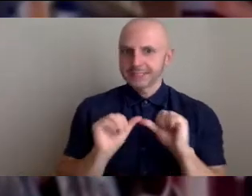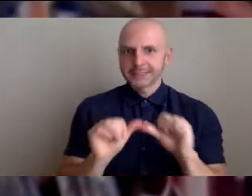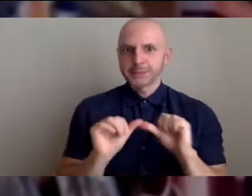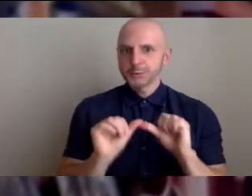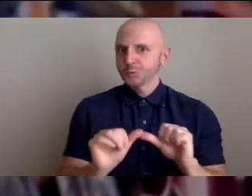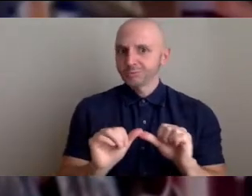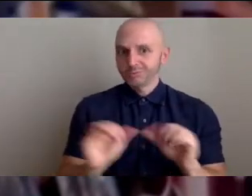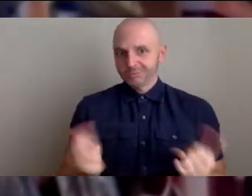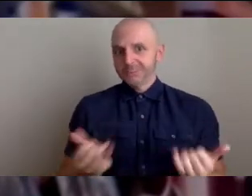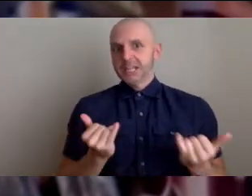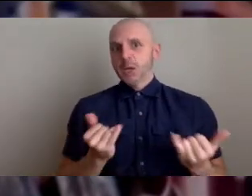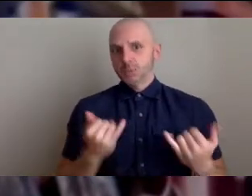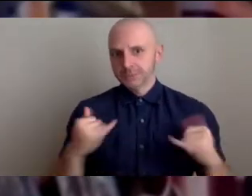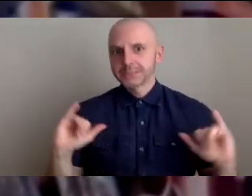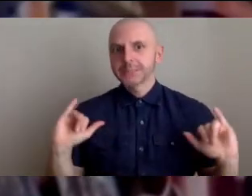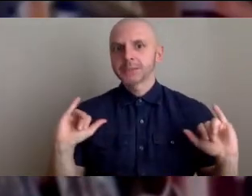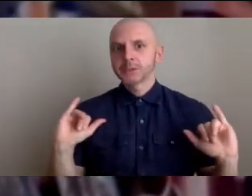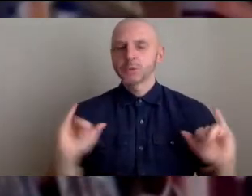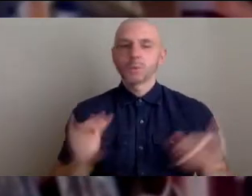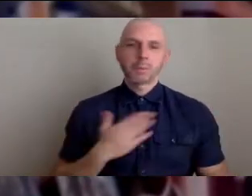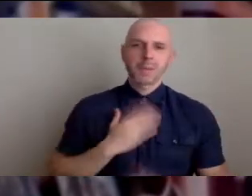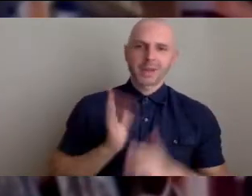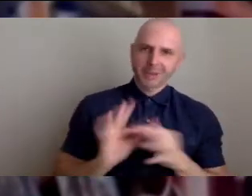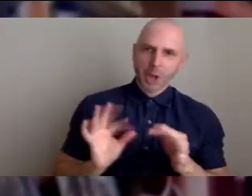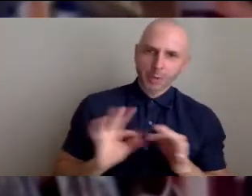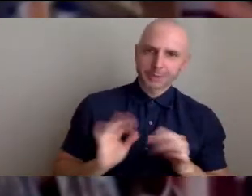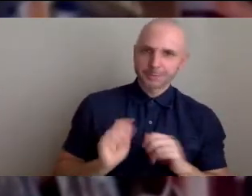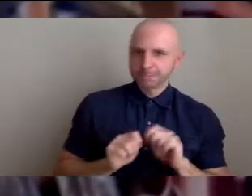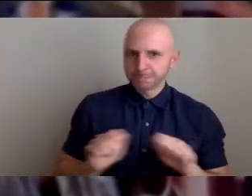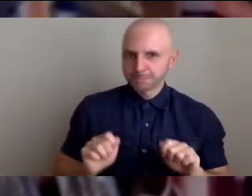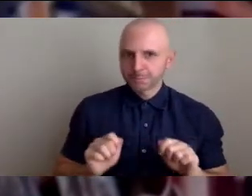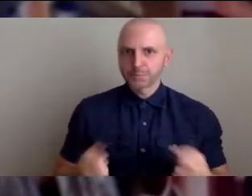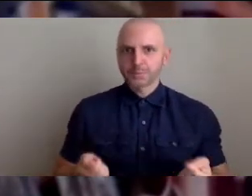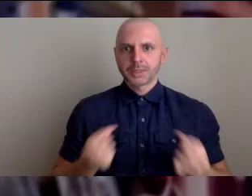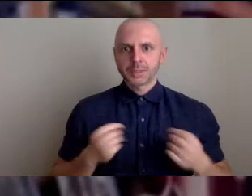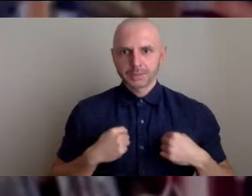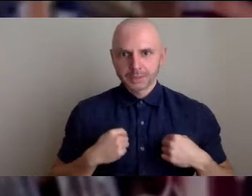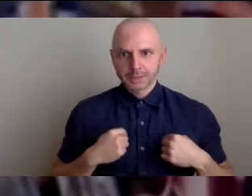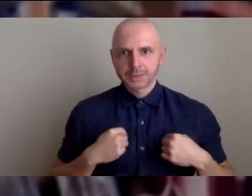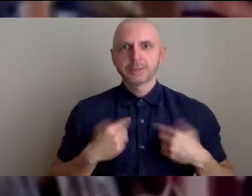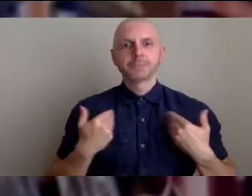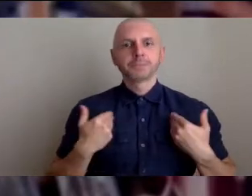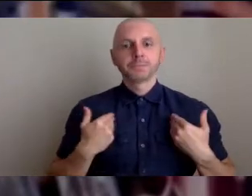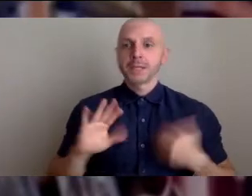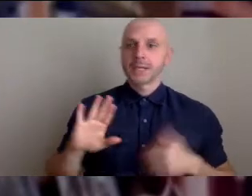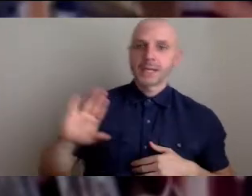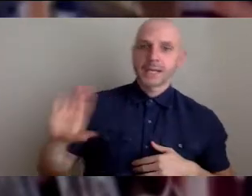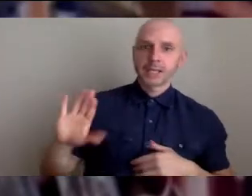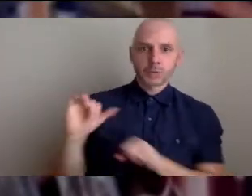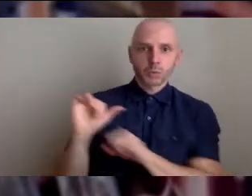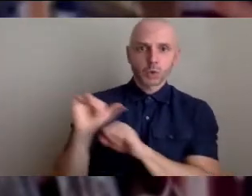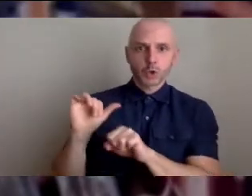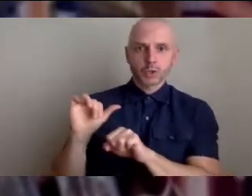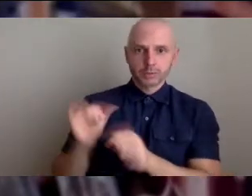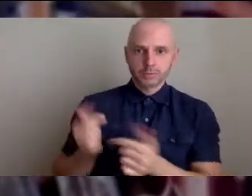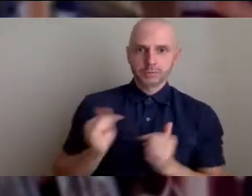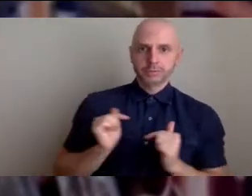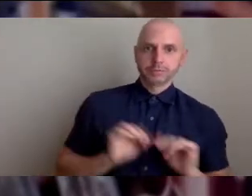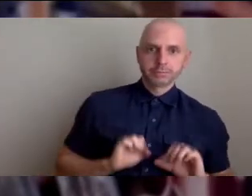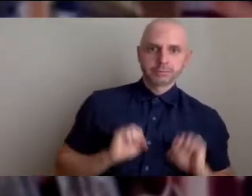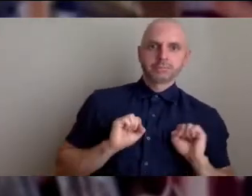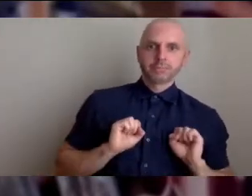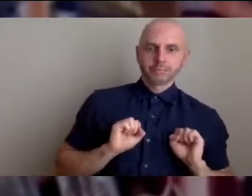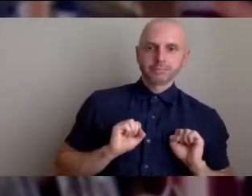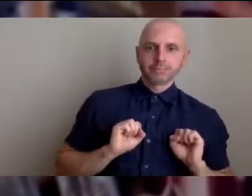a great honor it is to be the inaugural holder of a professorship that commemorates his work, but that, as I hope you can see, is